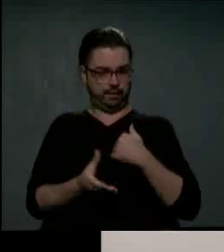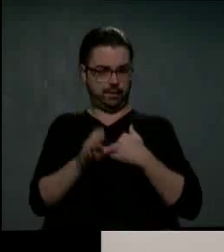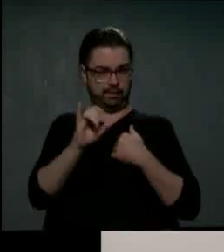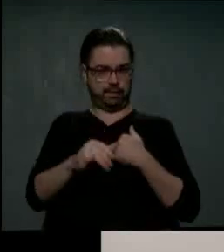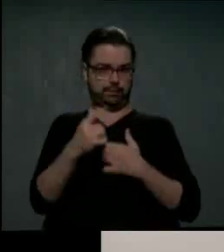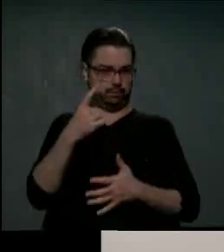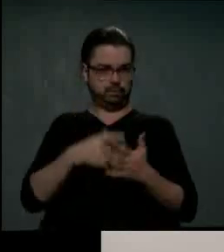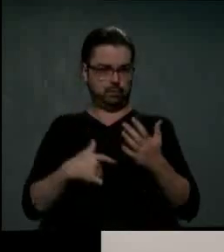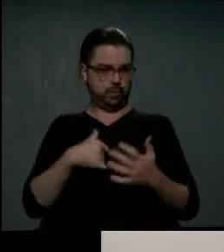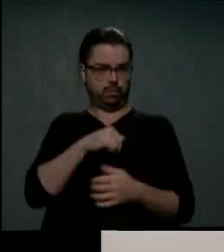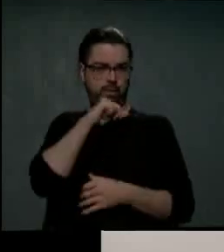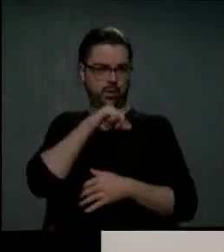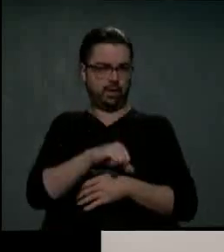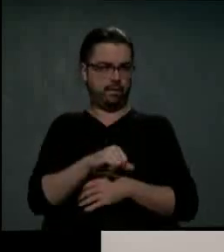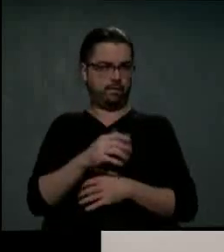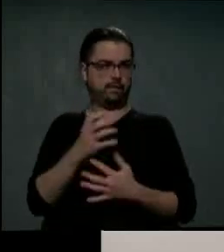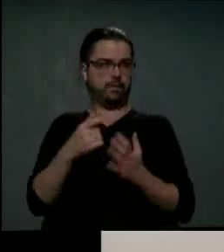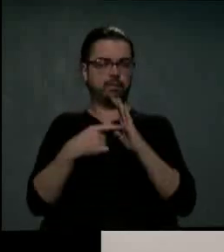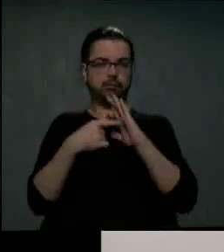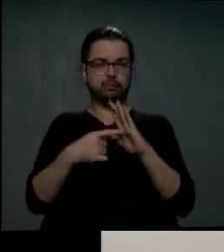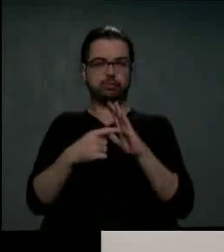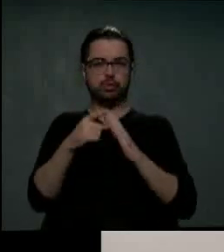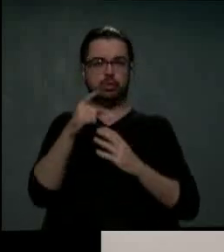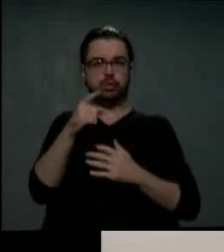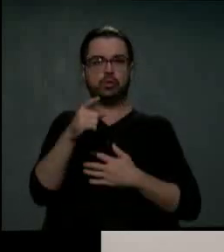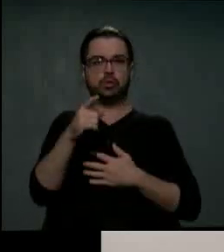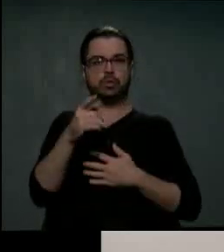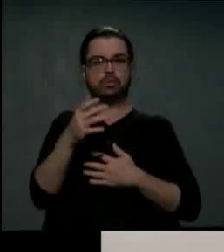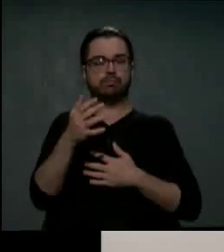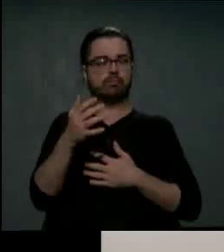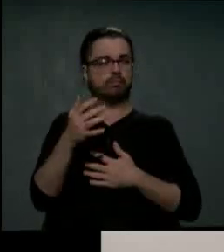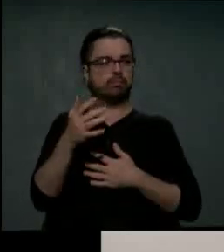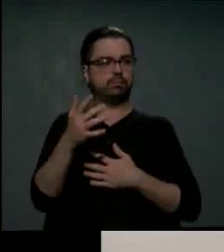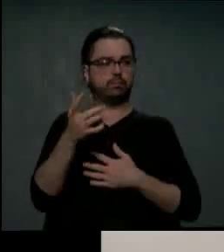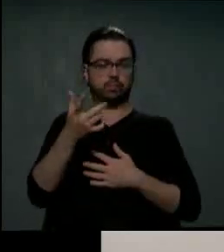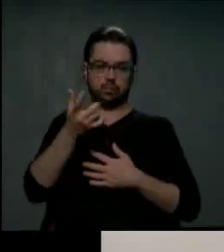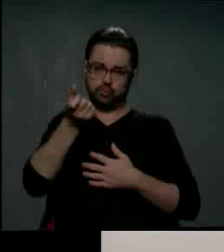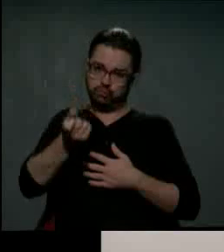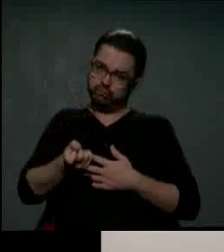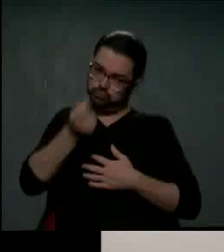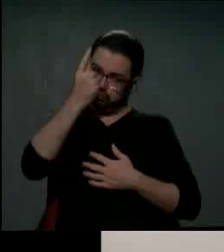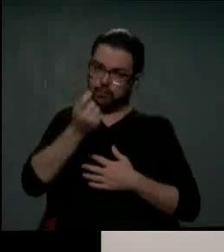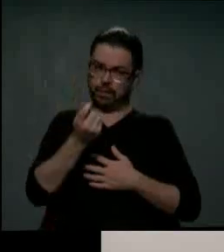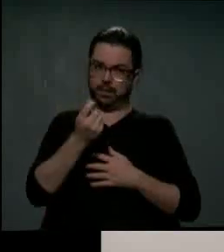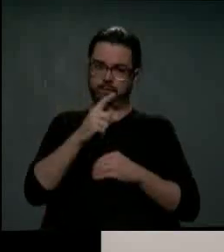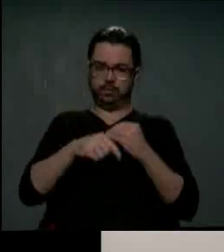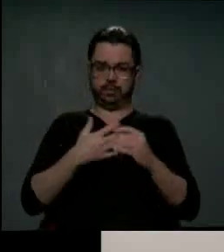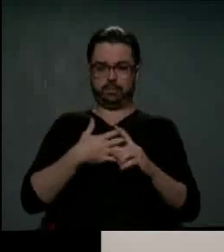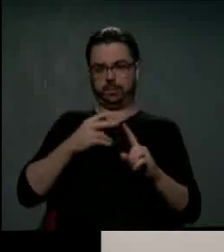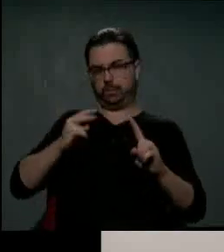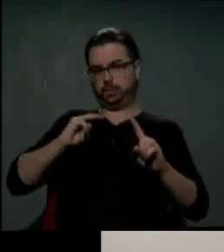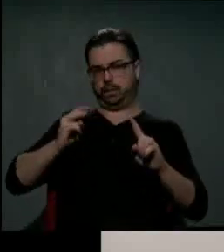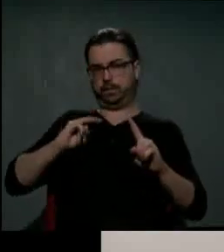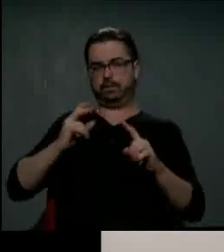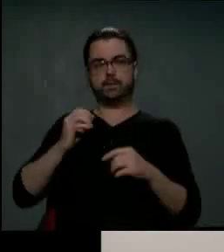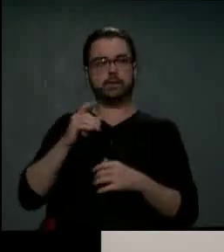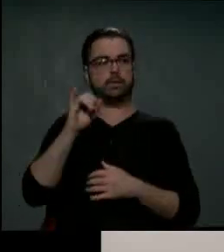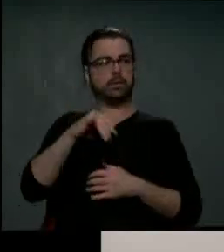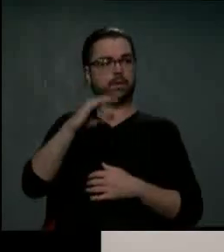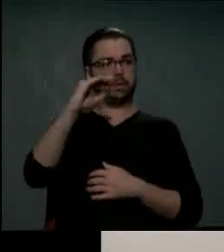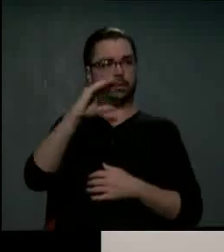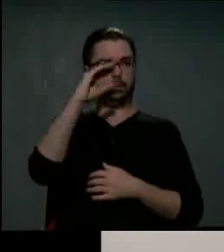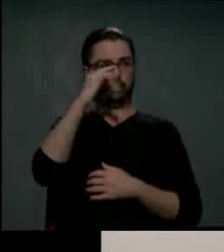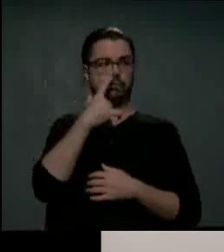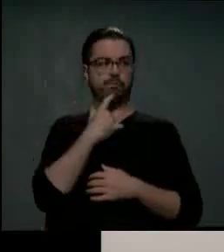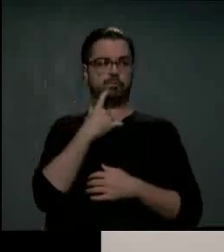So I want to show you I want you to understand a little bit about where I'm coming from. So the little boy in the red